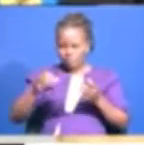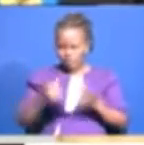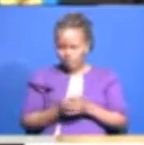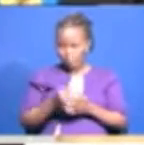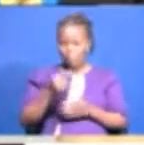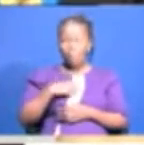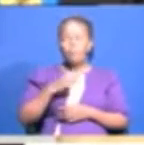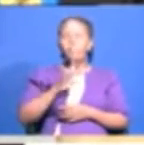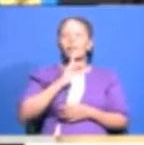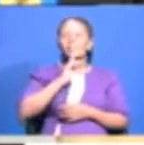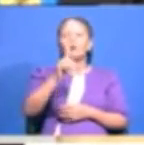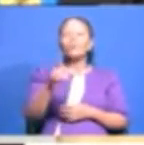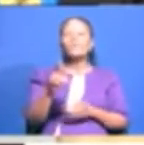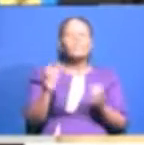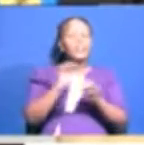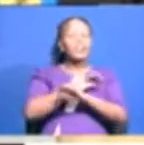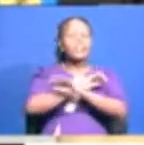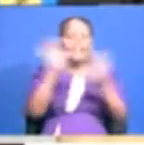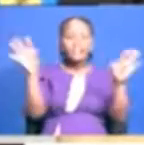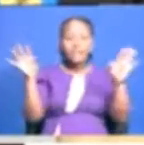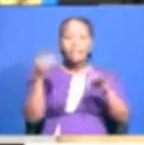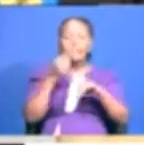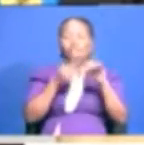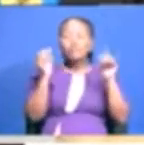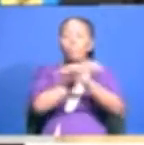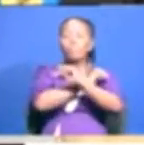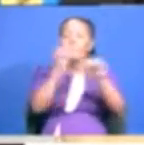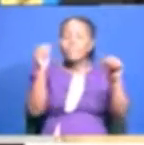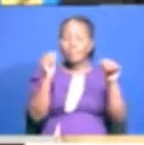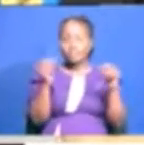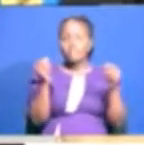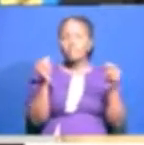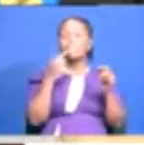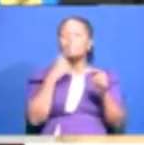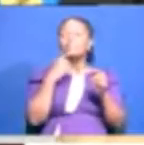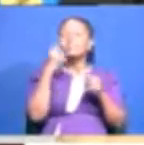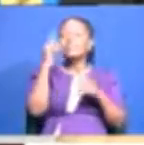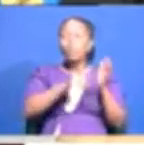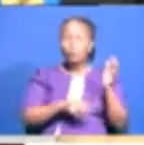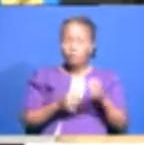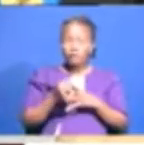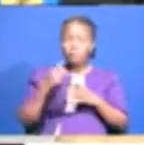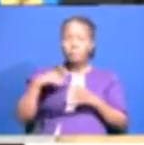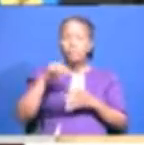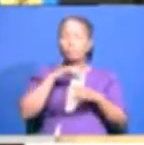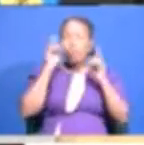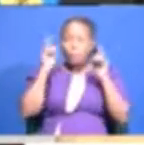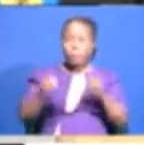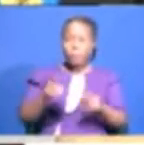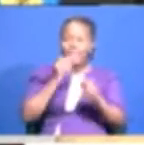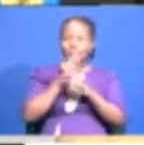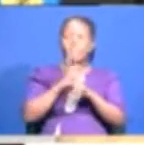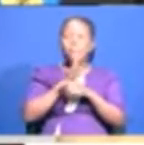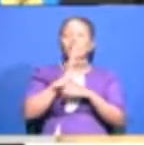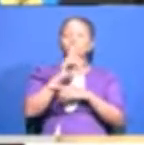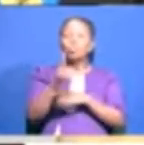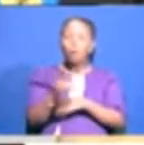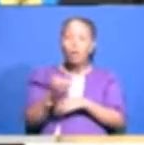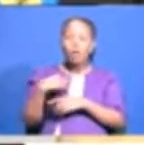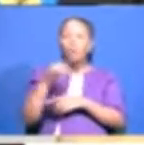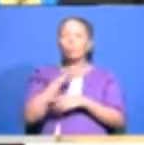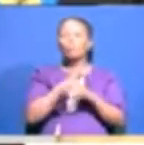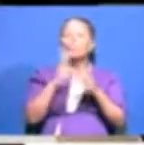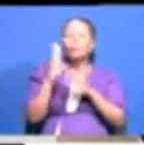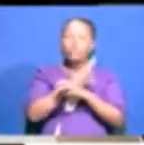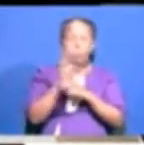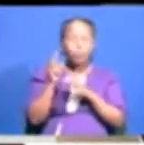clear from His Excellency the President, are very clear that we ensure that there is prudent use of the money that